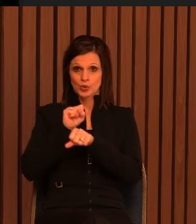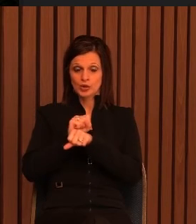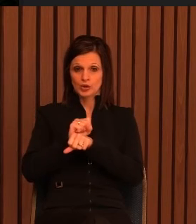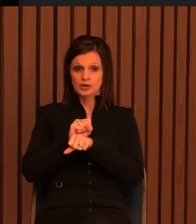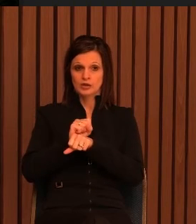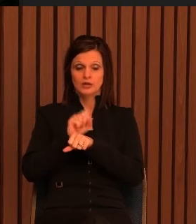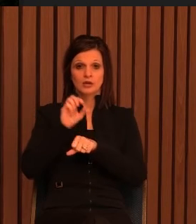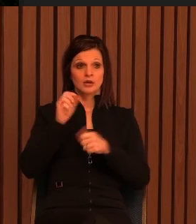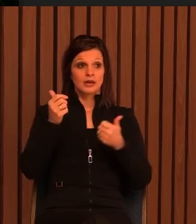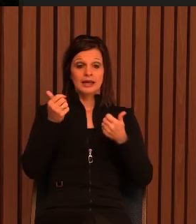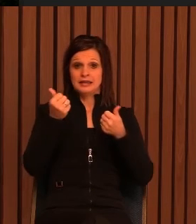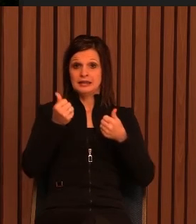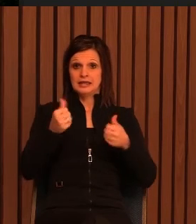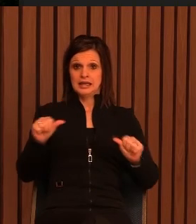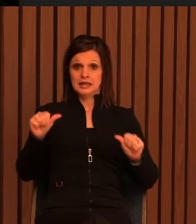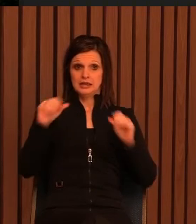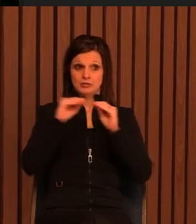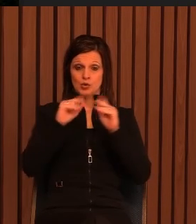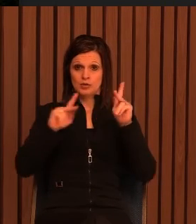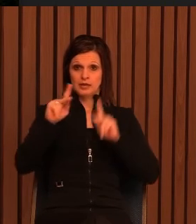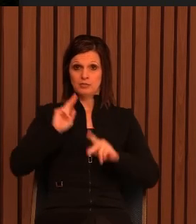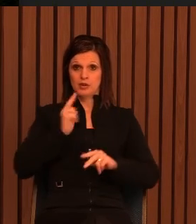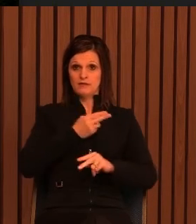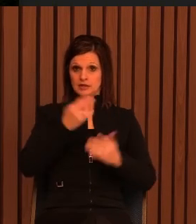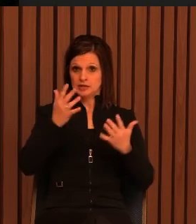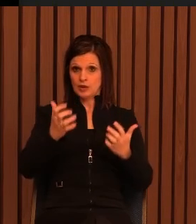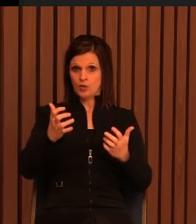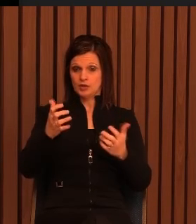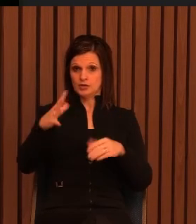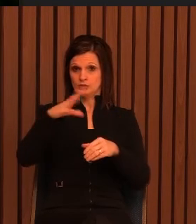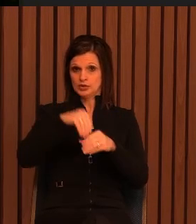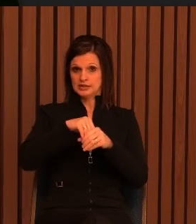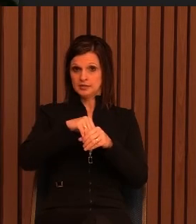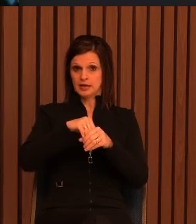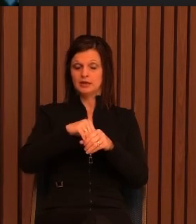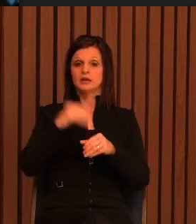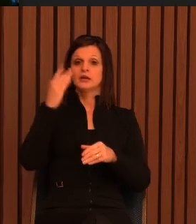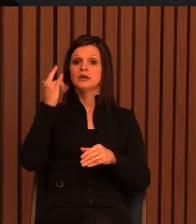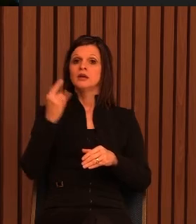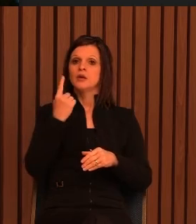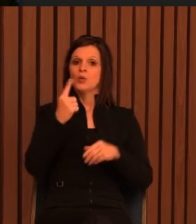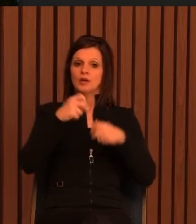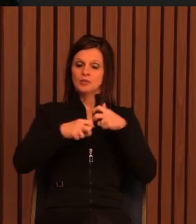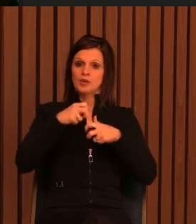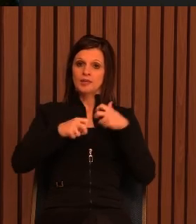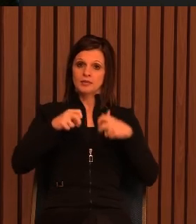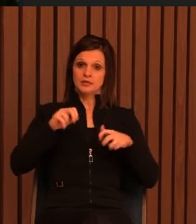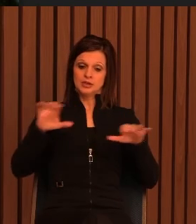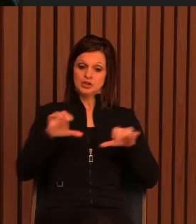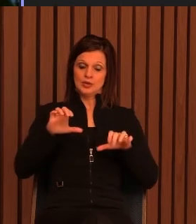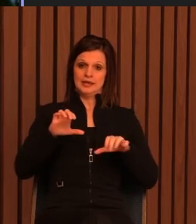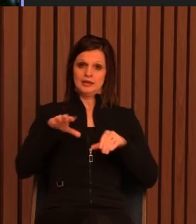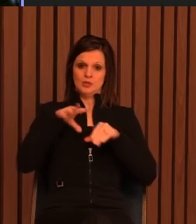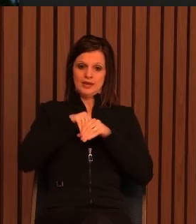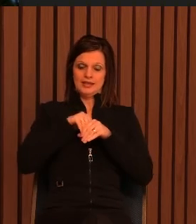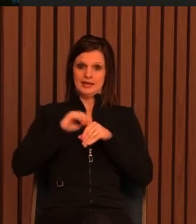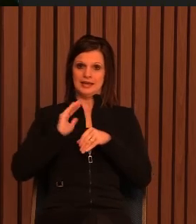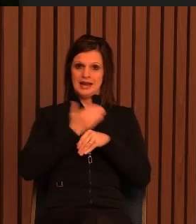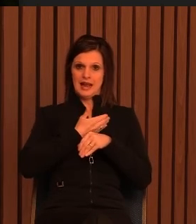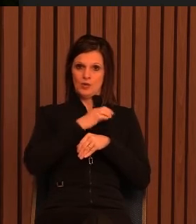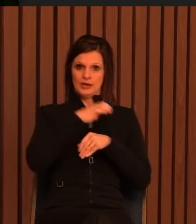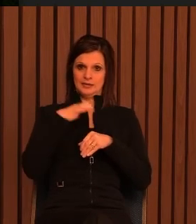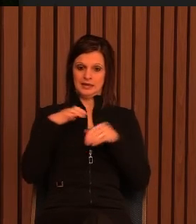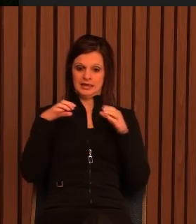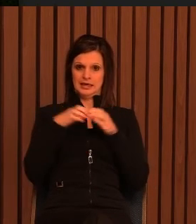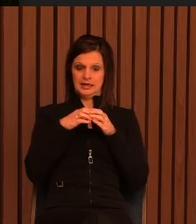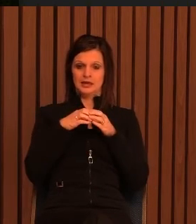and then any of us that would like to participate. Because one problem with just doing it in our committee is there are